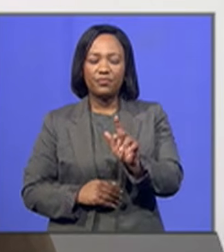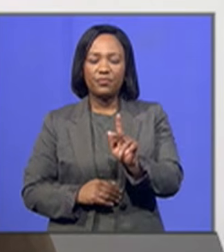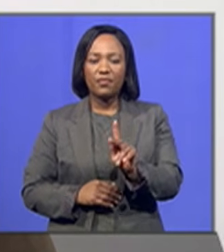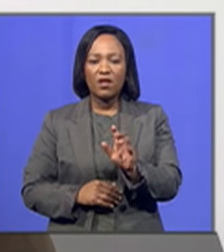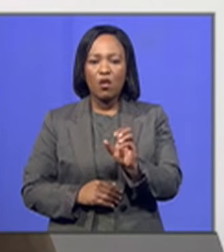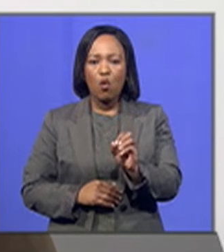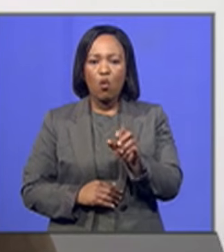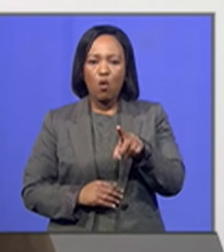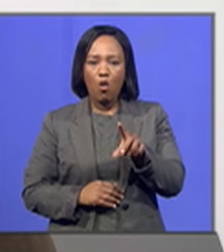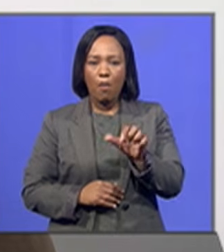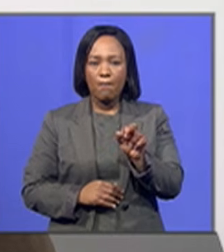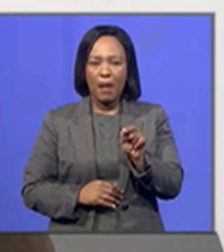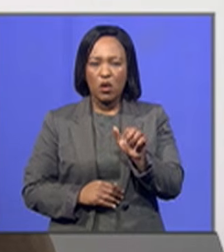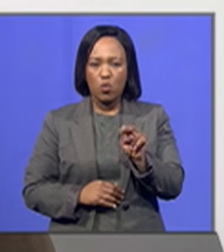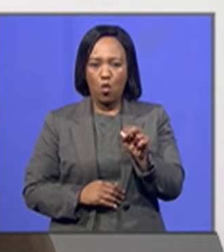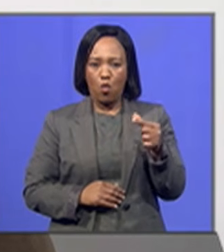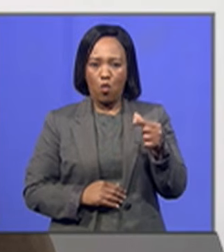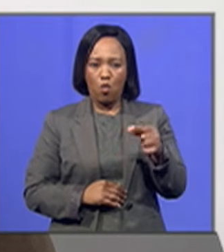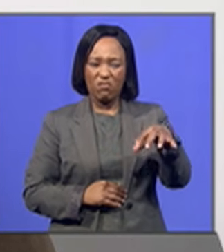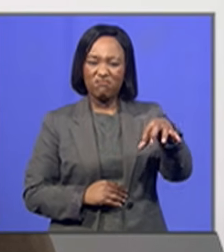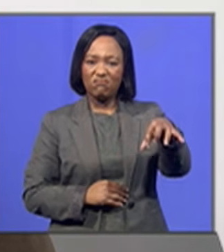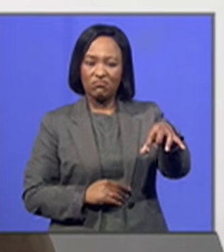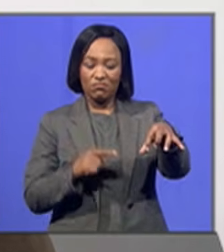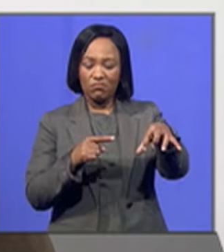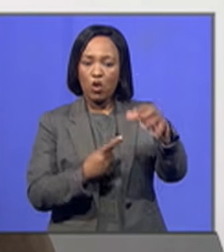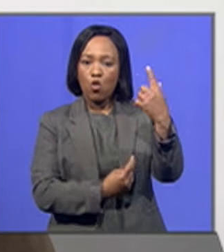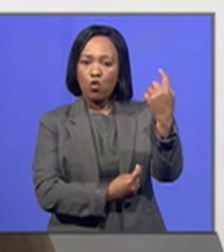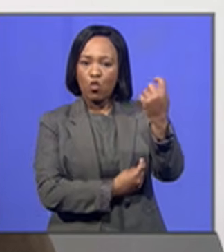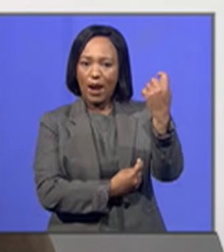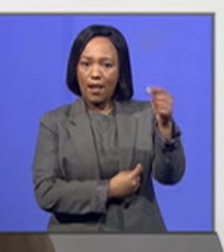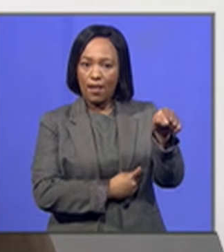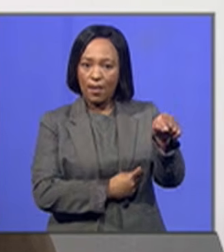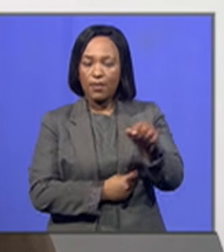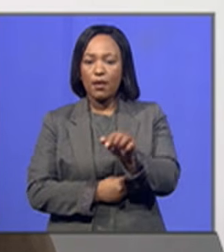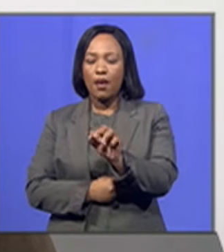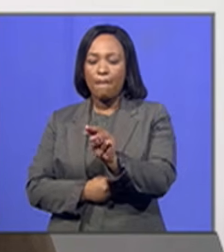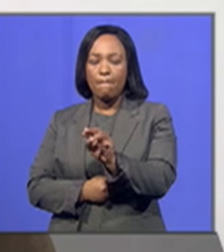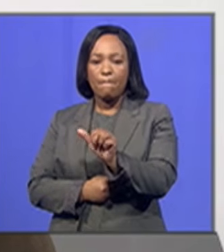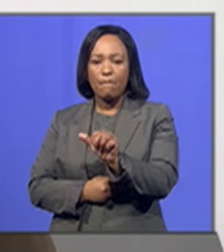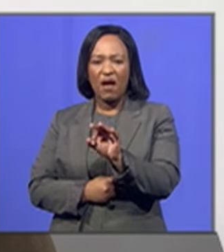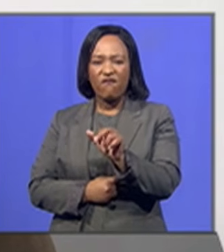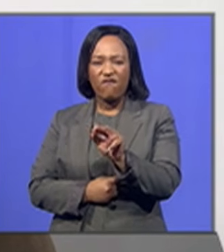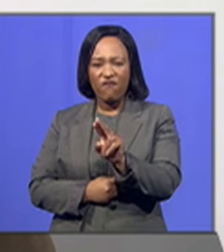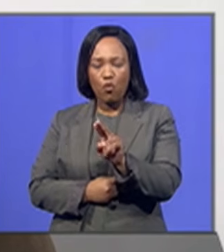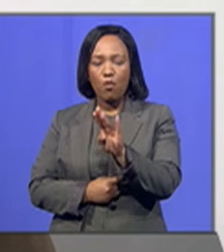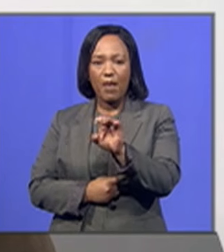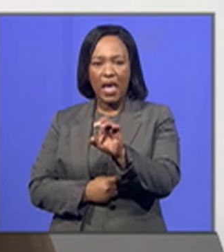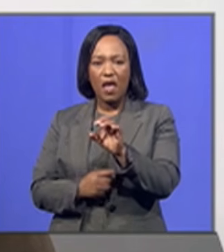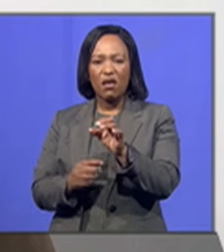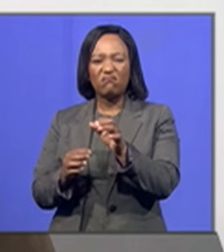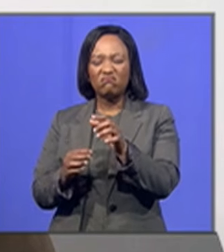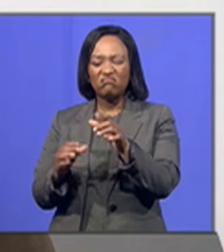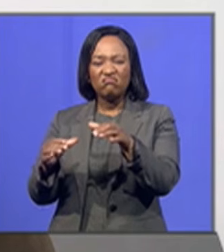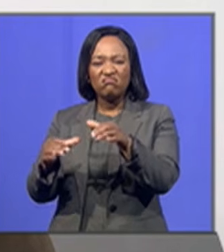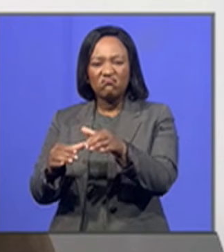o batla o le rural Mafube o monyane jwale ntho e tlameleng ho etsahala ke